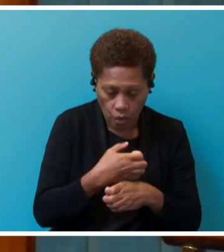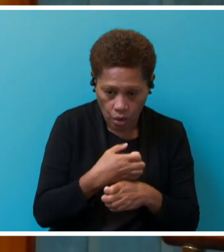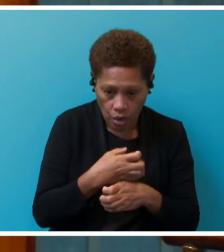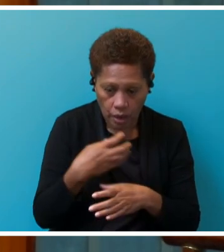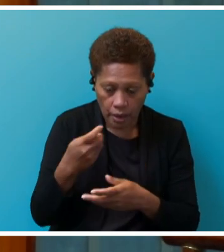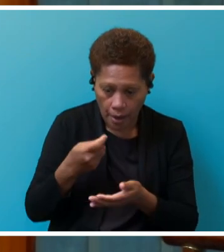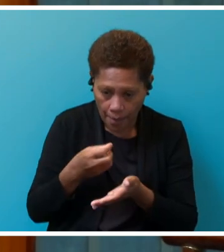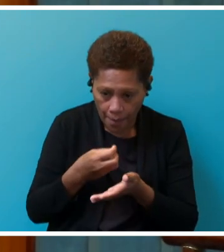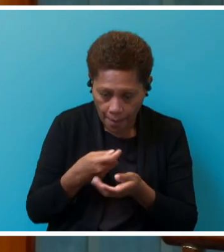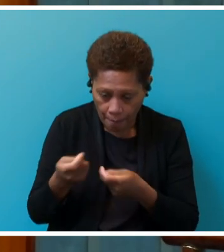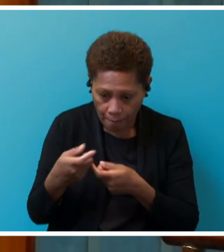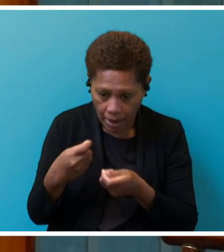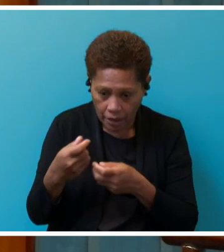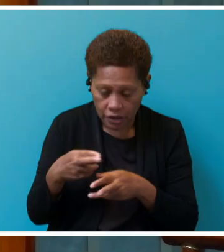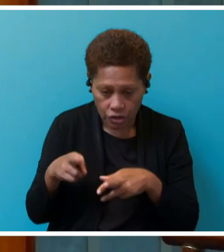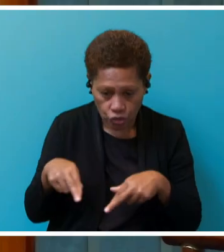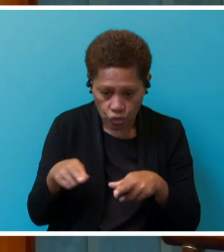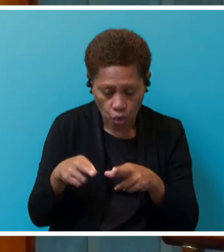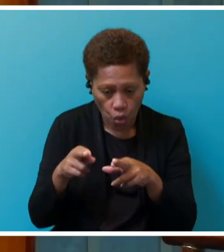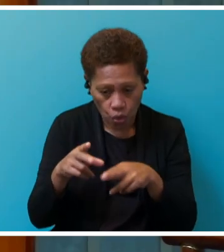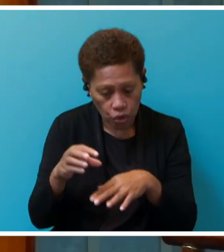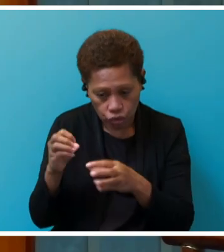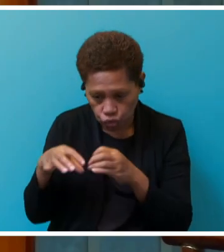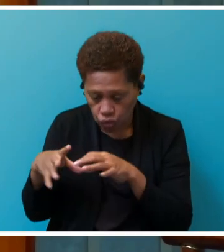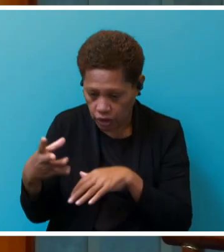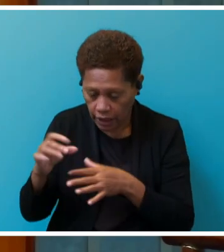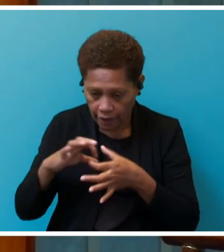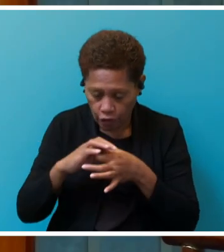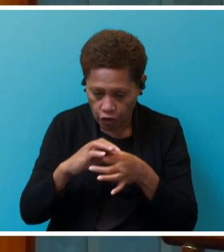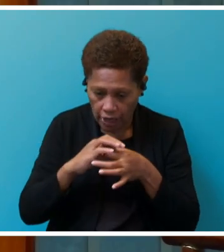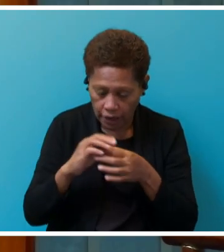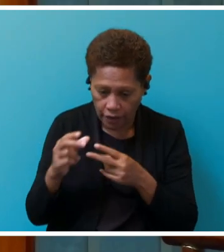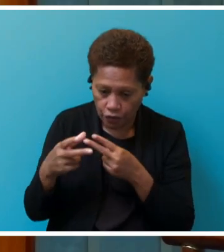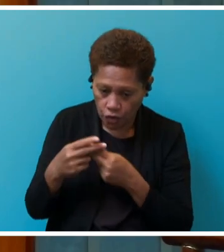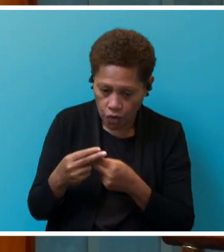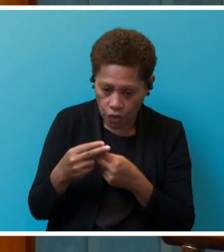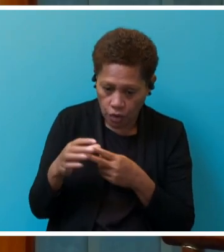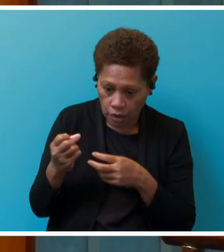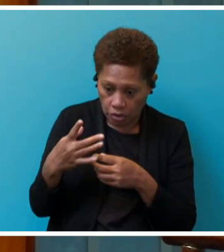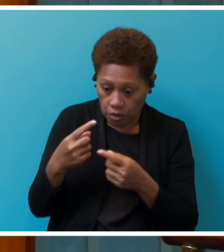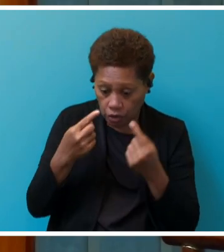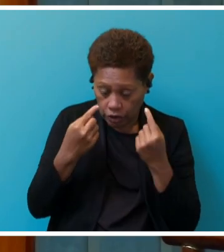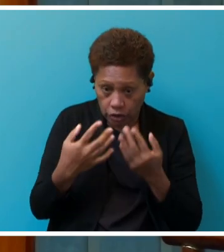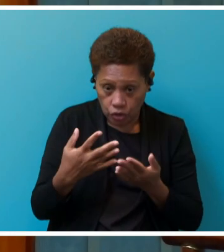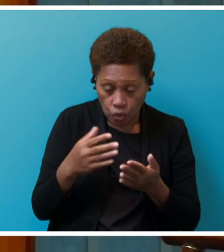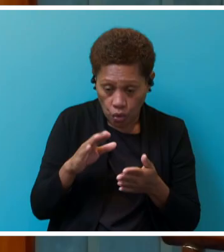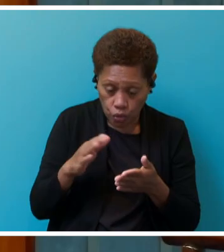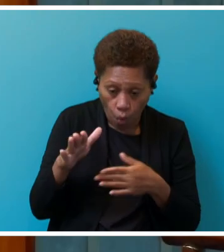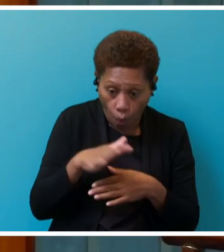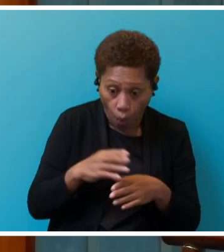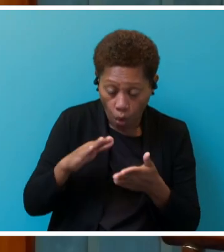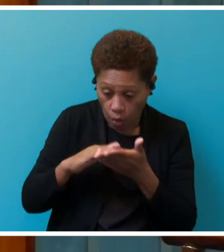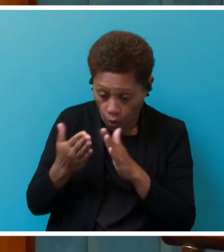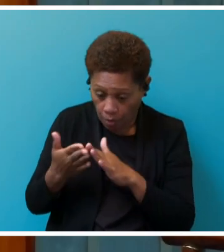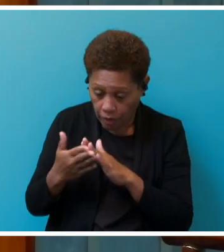rural infrastructure, roads, storage, and connectivity, and attract new investment into communities that have long